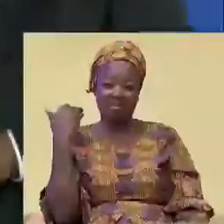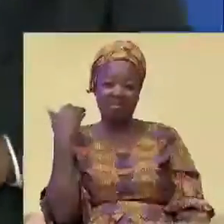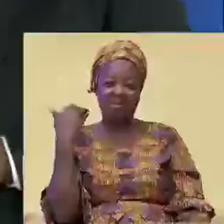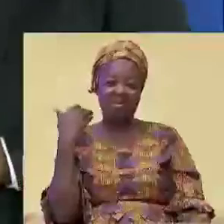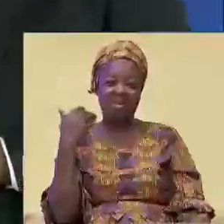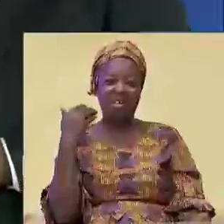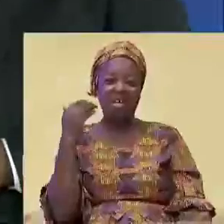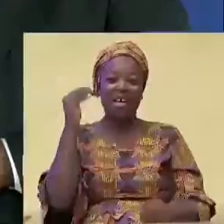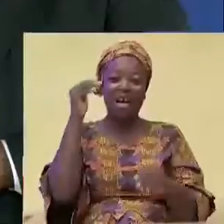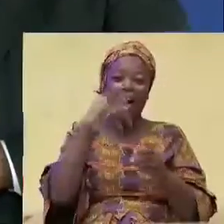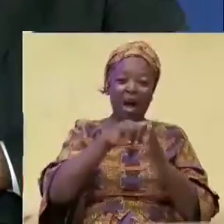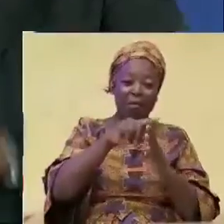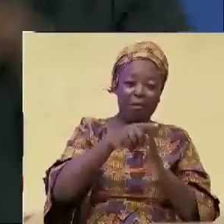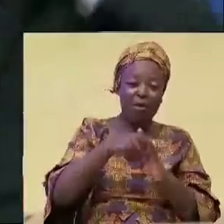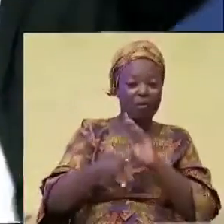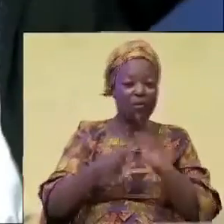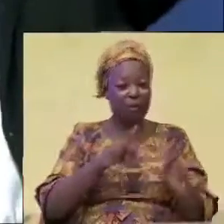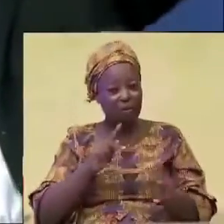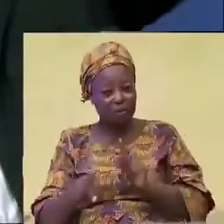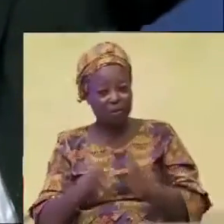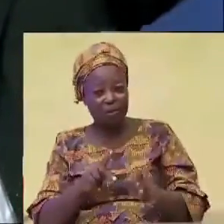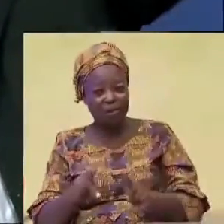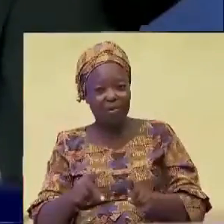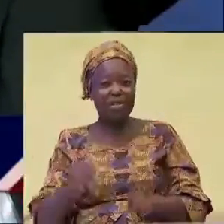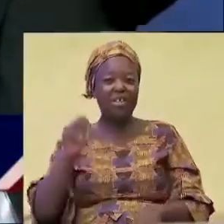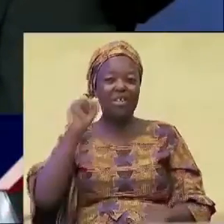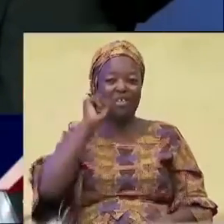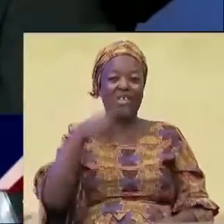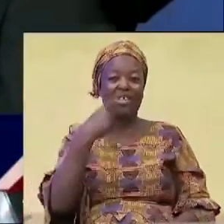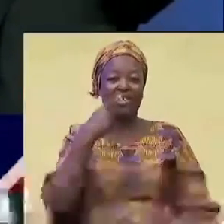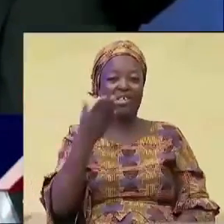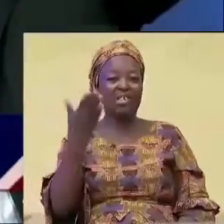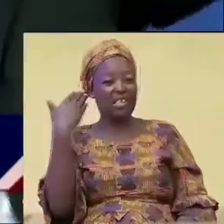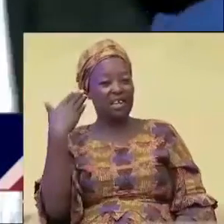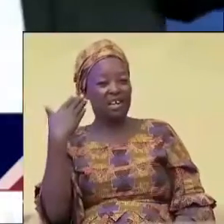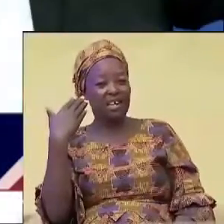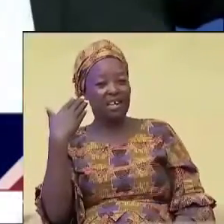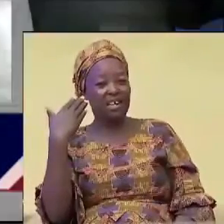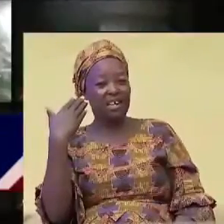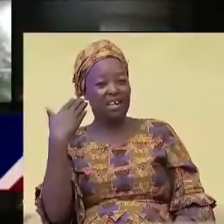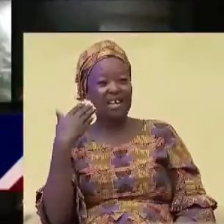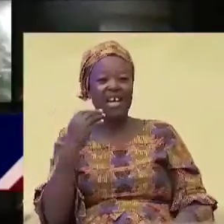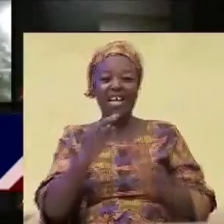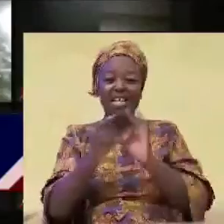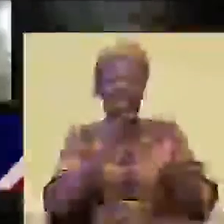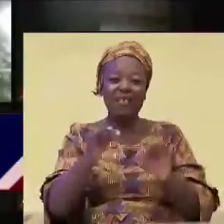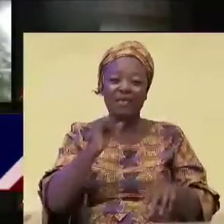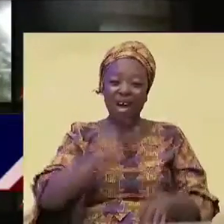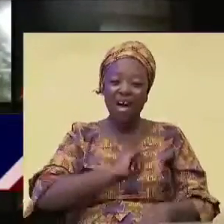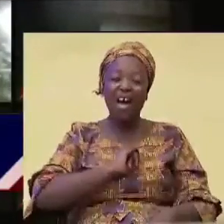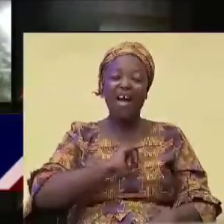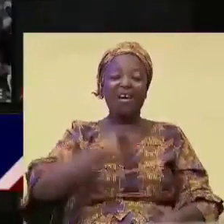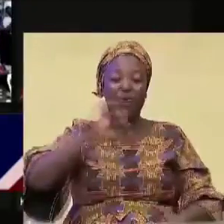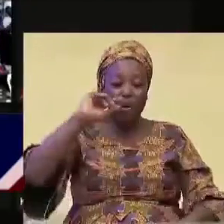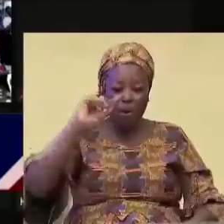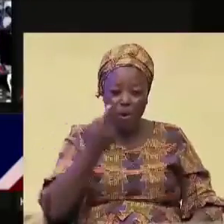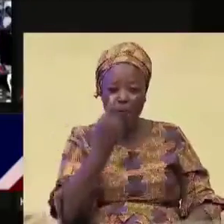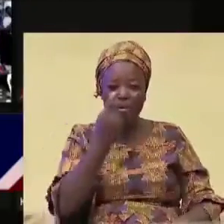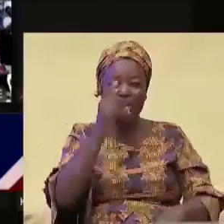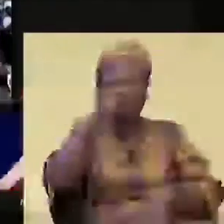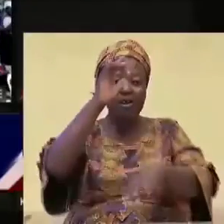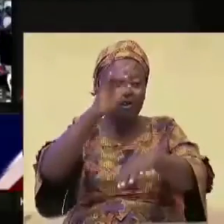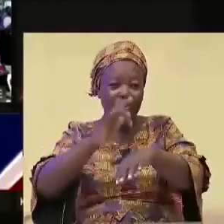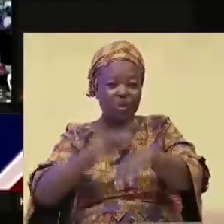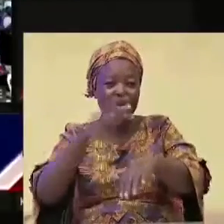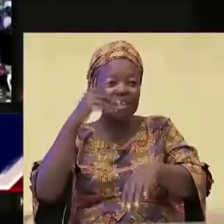She came in the press. She said, if I